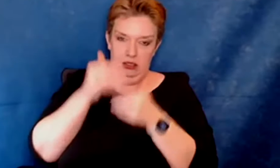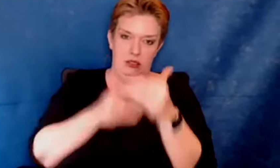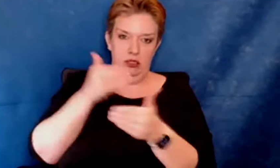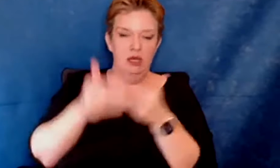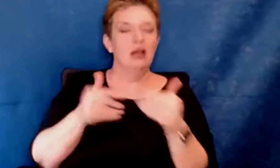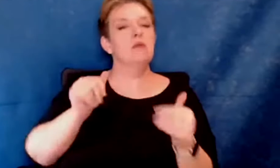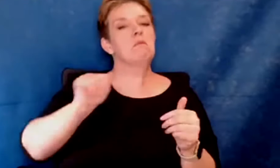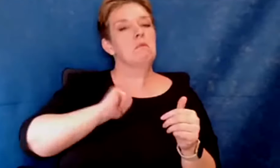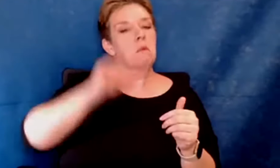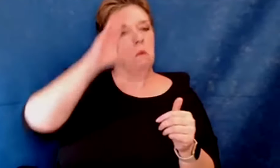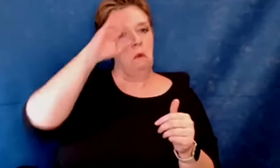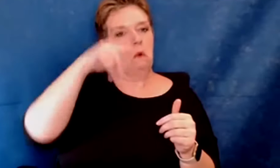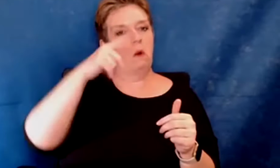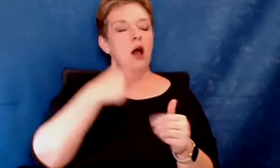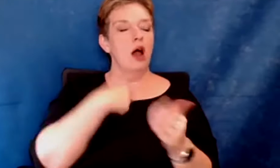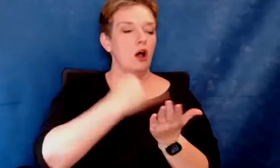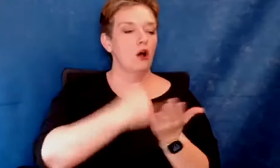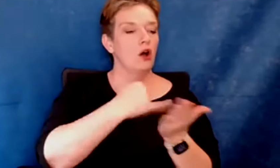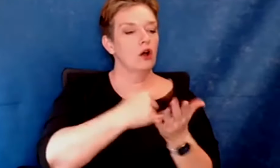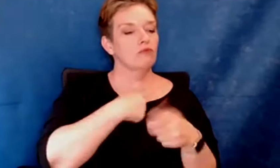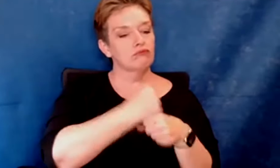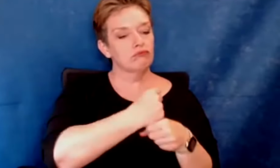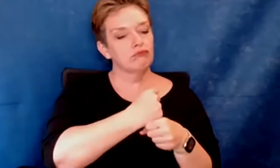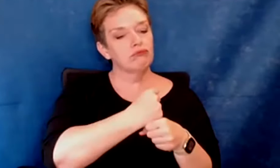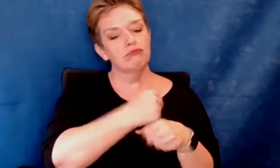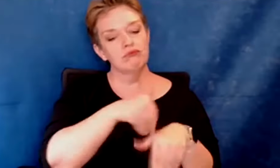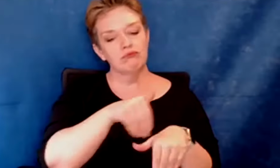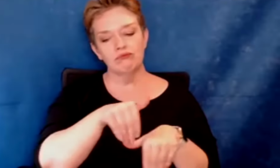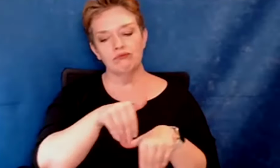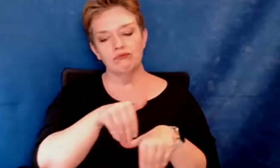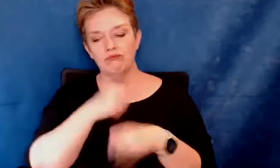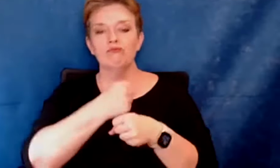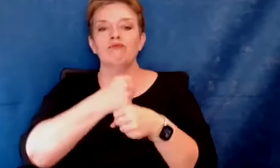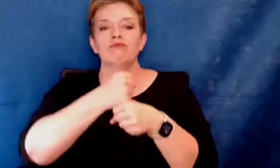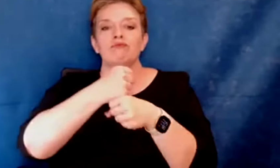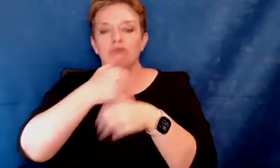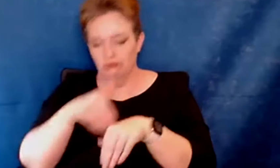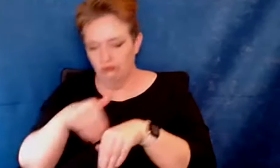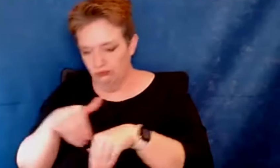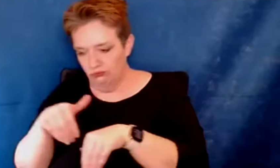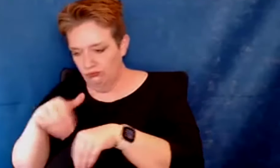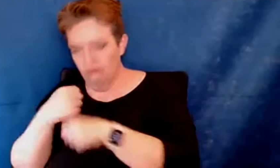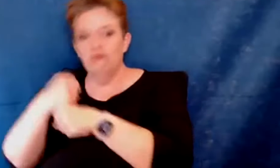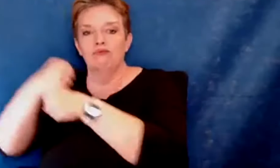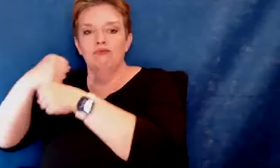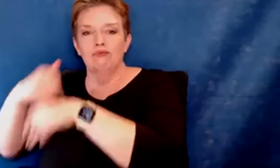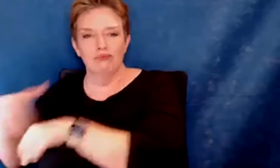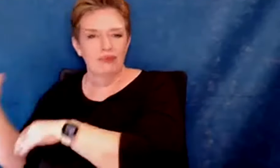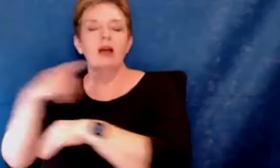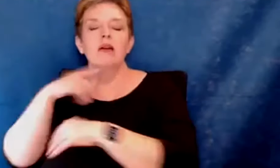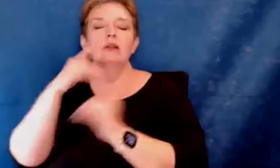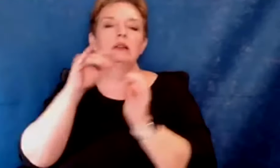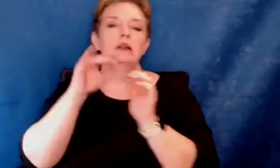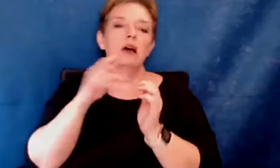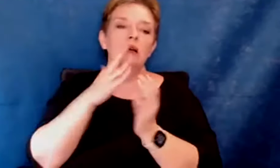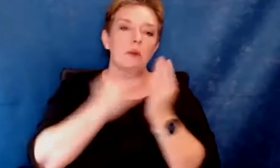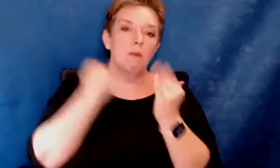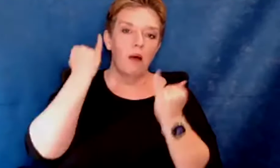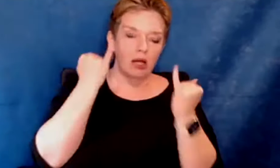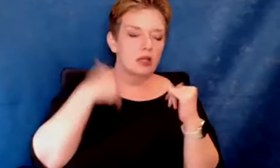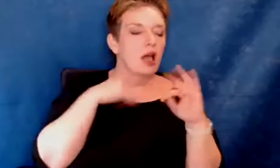my practice, my artist practice of starting and stopping and kind of revisiting ideas. But just keep